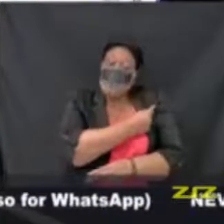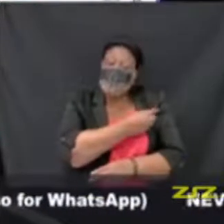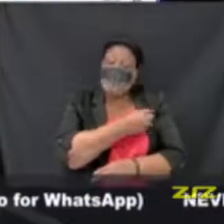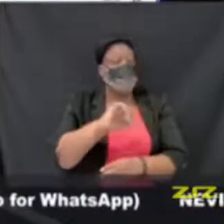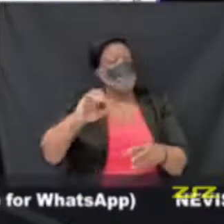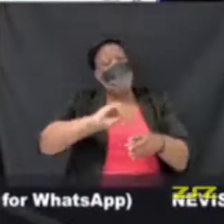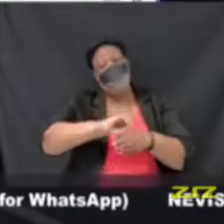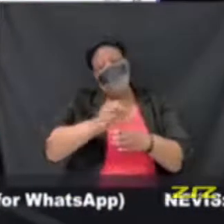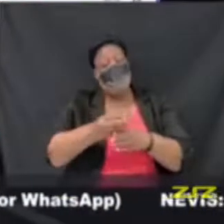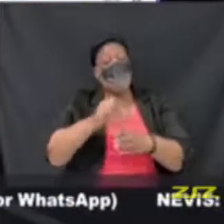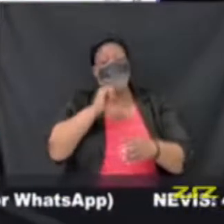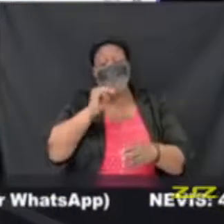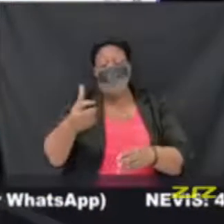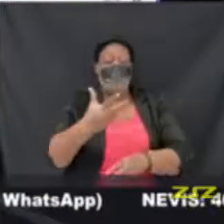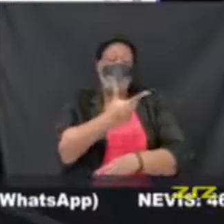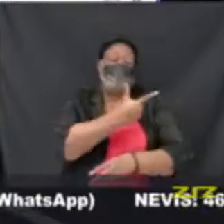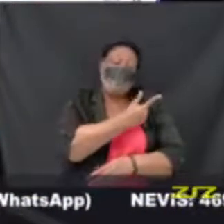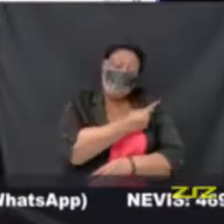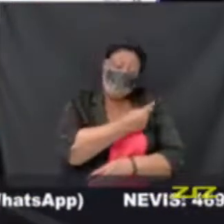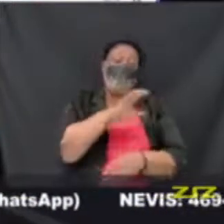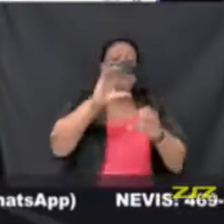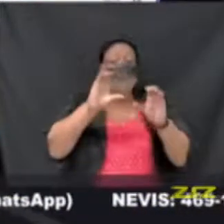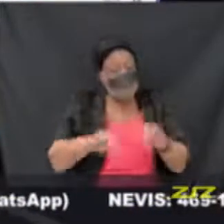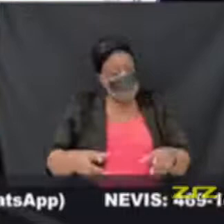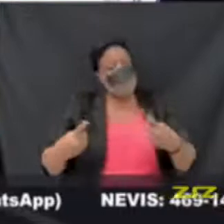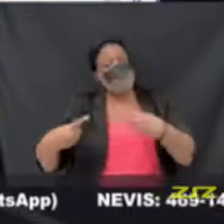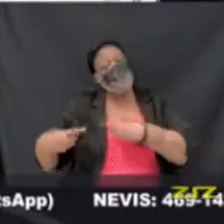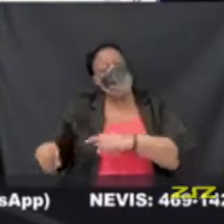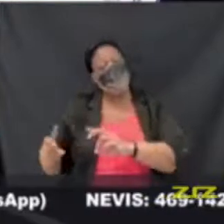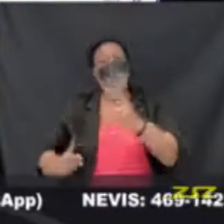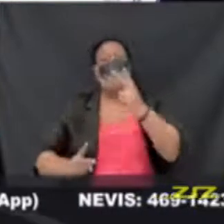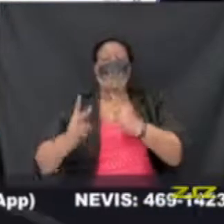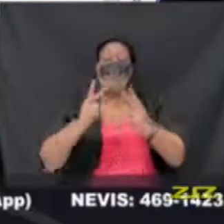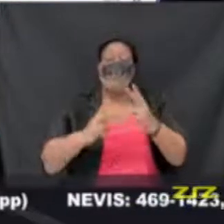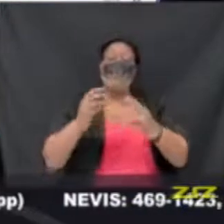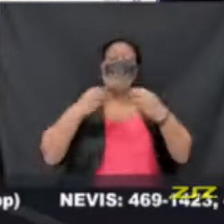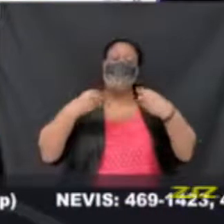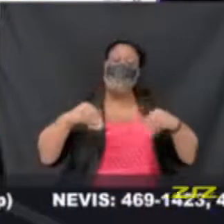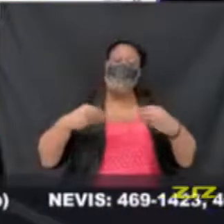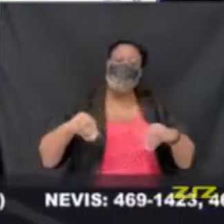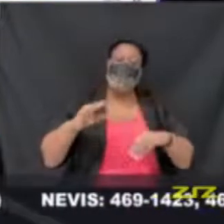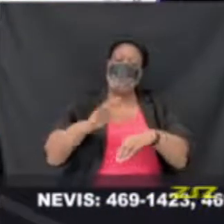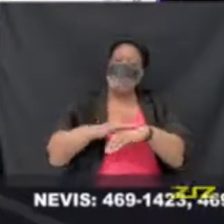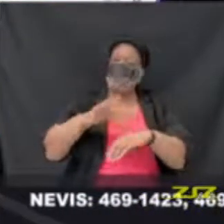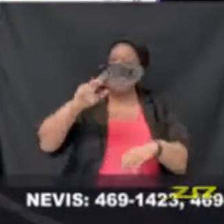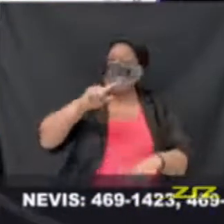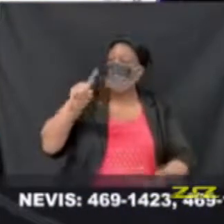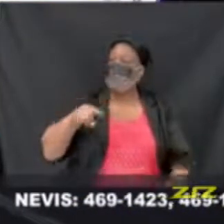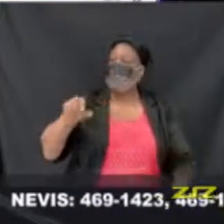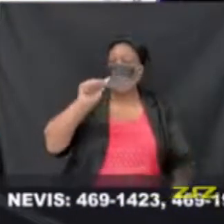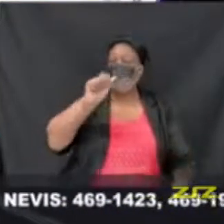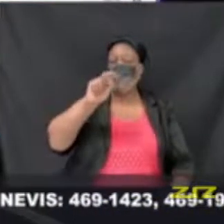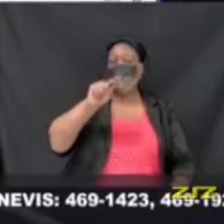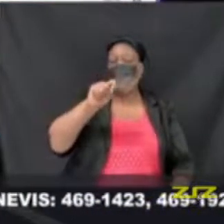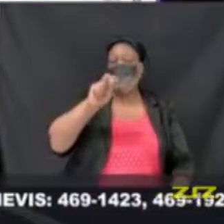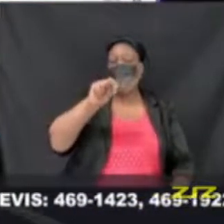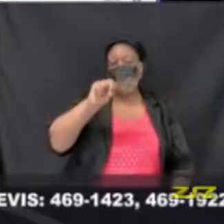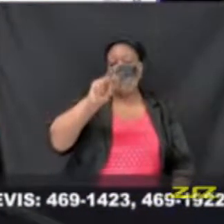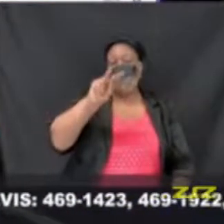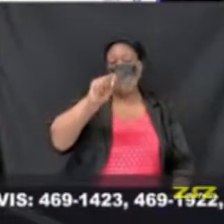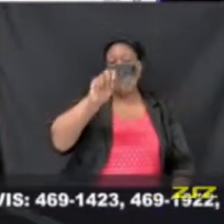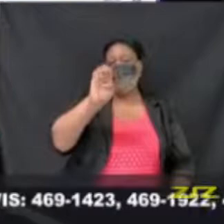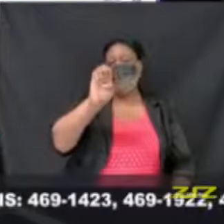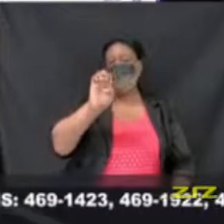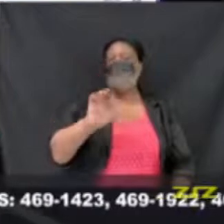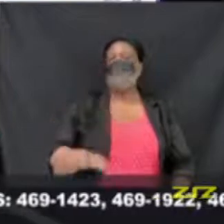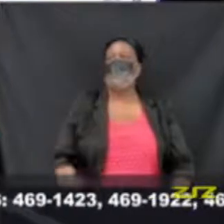Port Zante. The issue here, though, is when that time comes, the persons who remain unvaccinated, they would